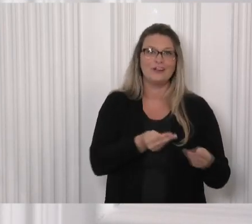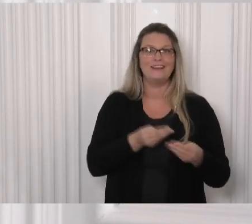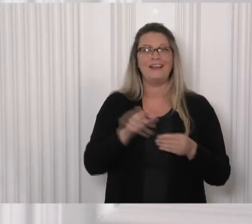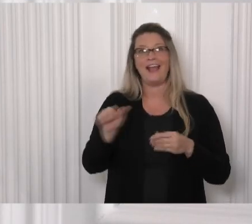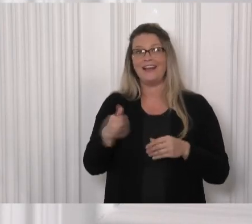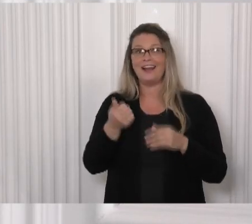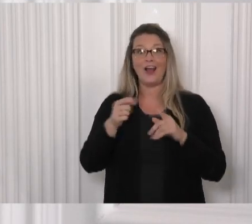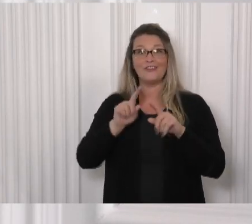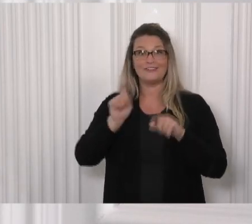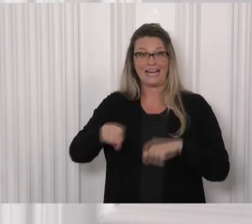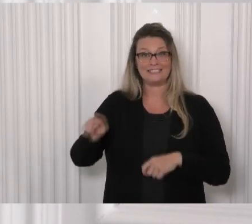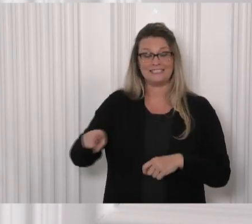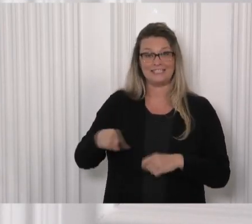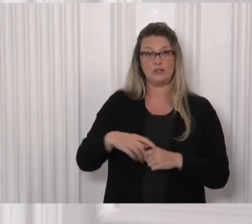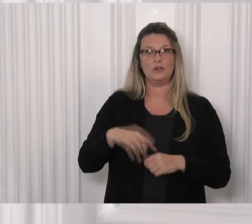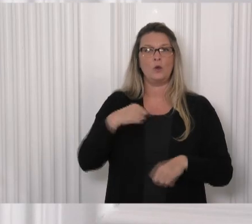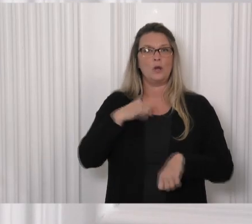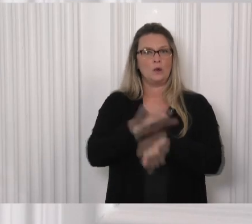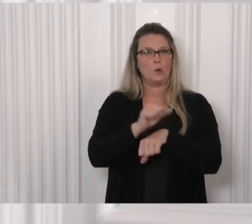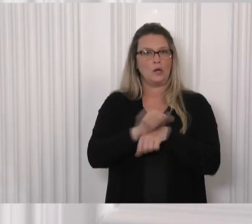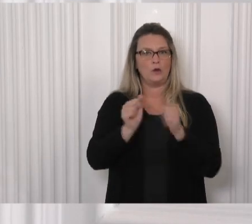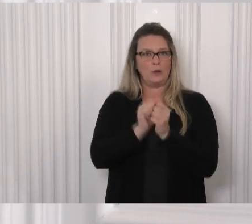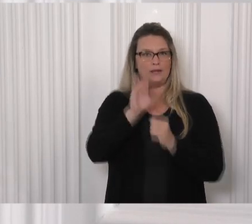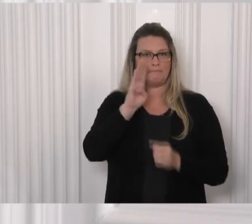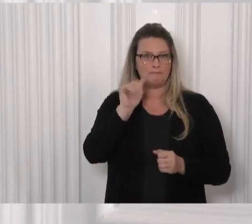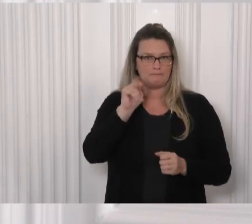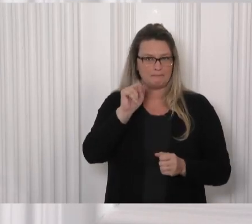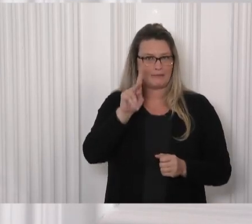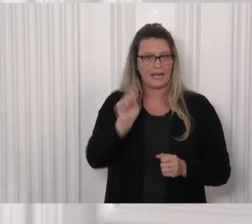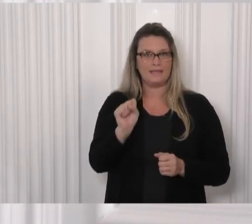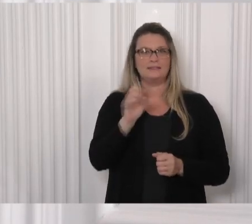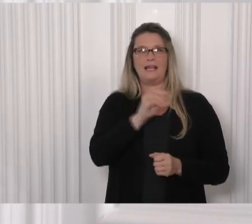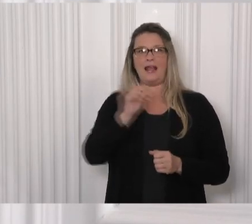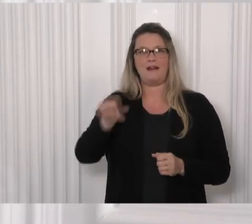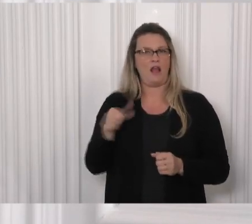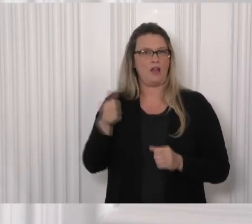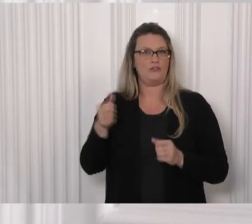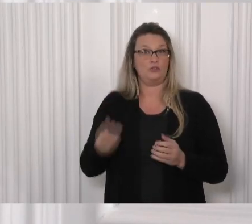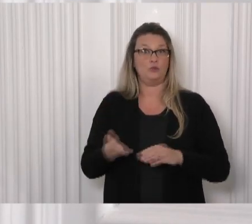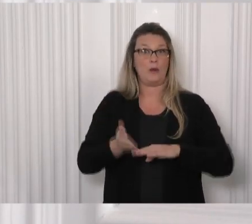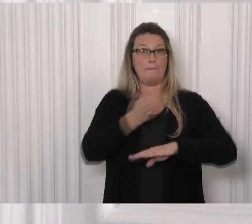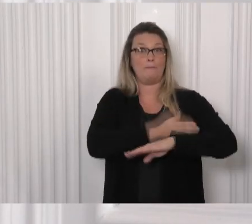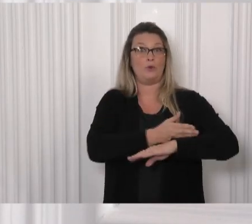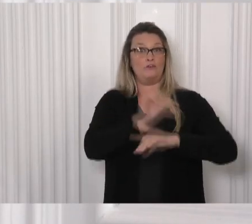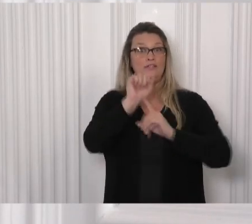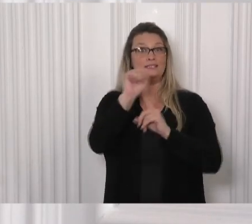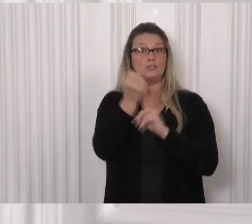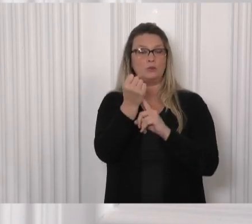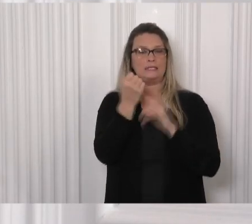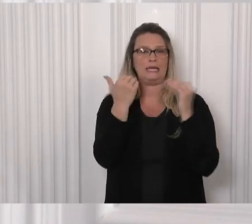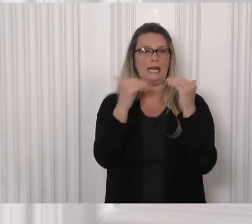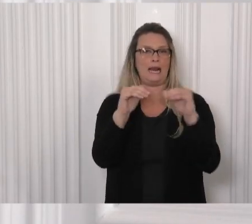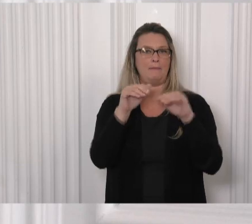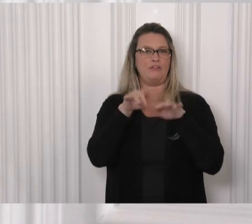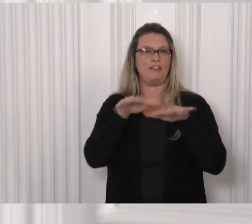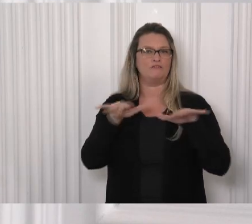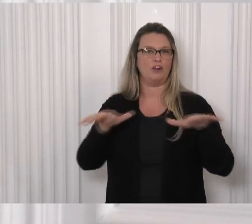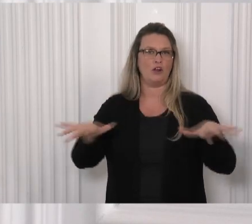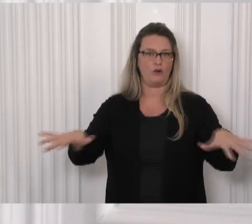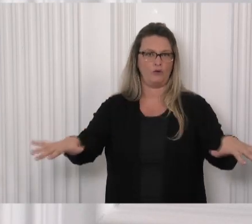others as necessary, again, to improve the situation so that we limit the flow and the spread of